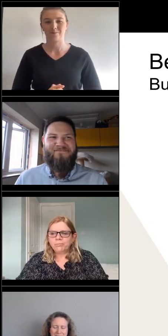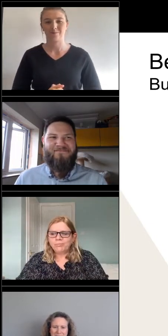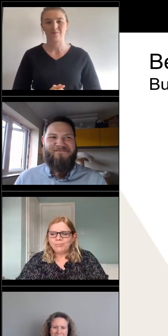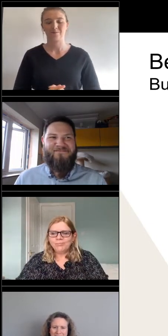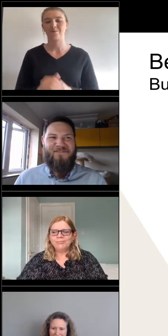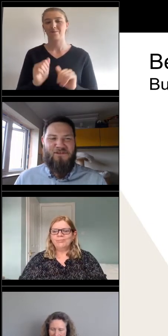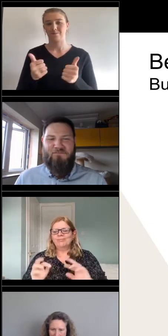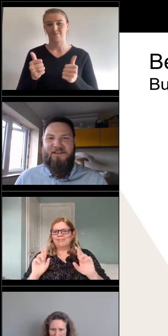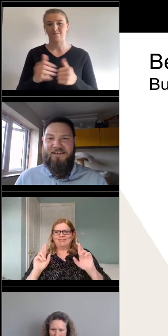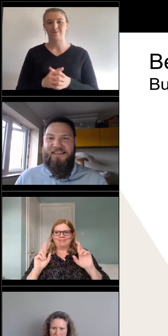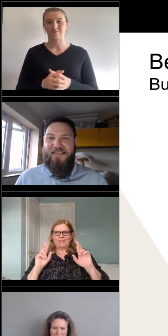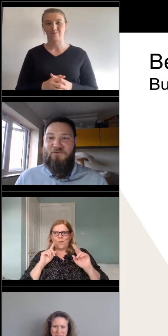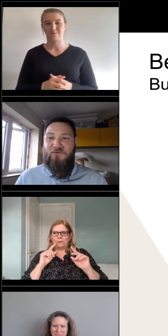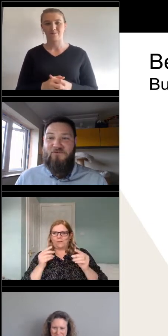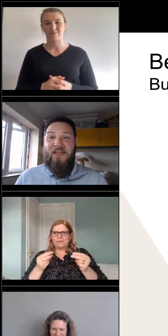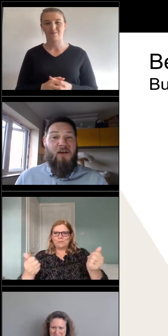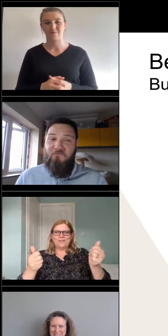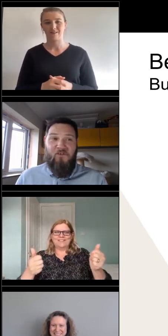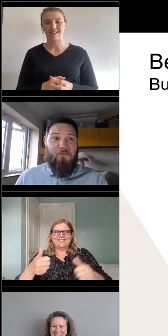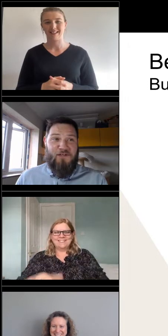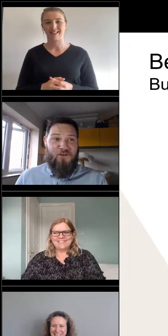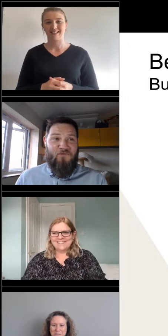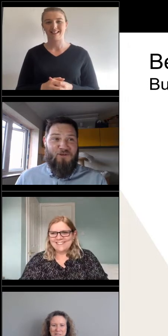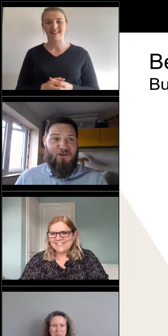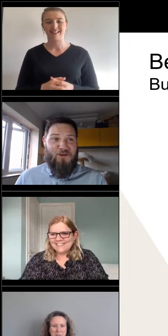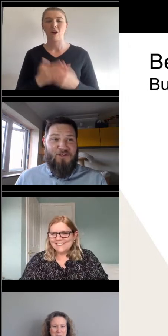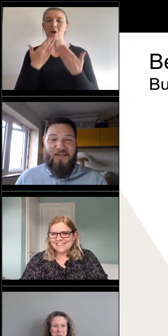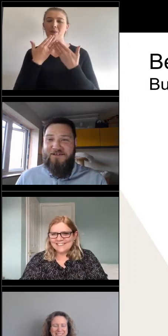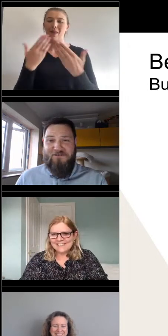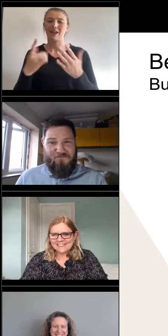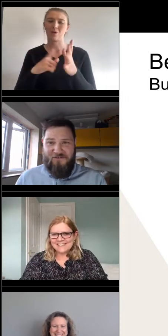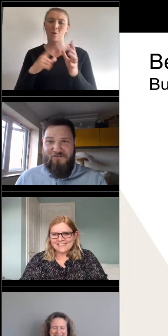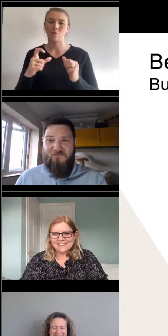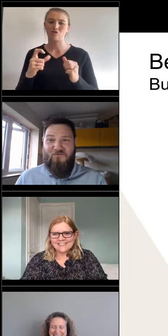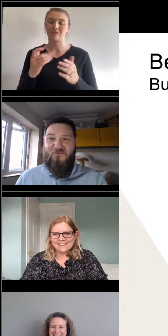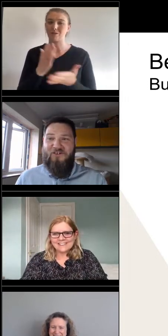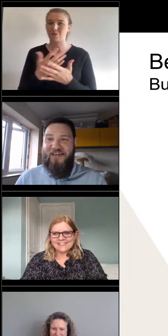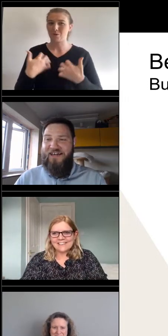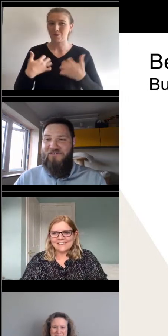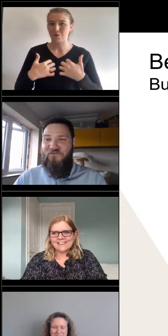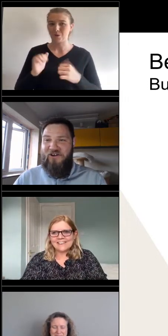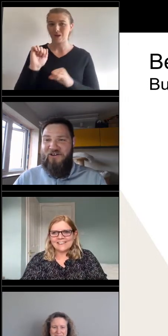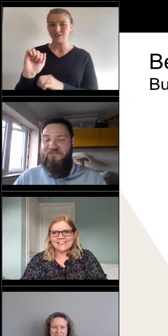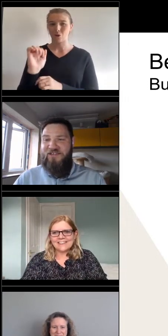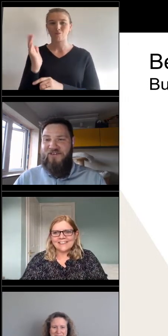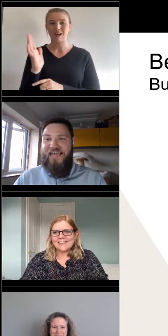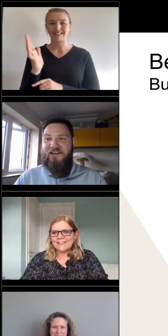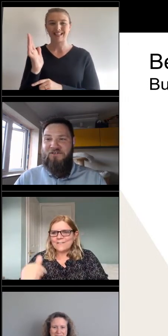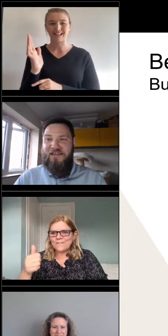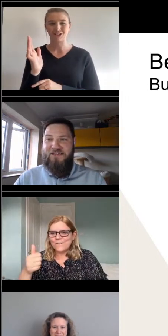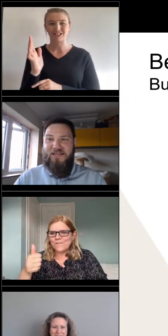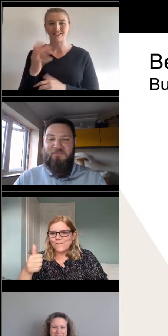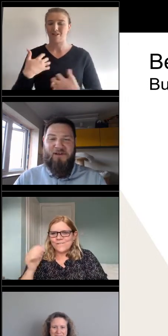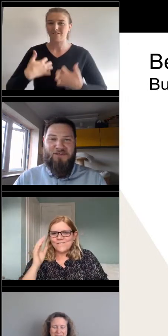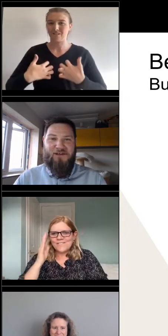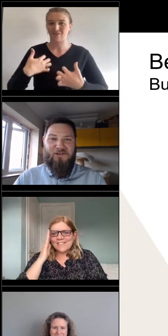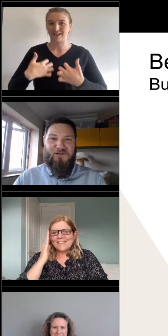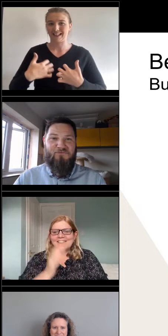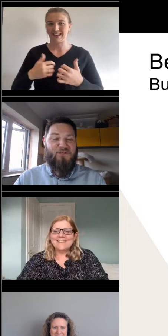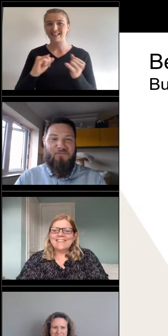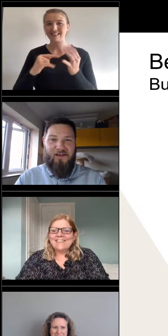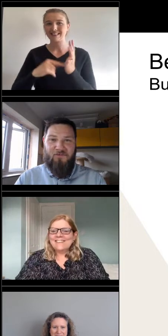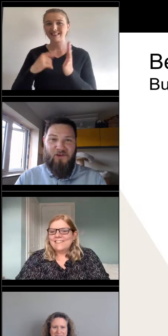later. Splendid. Thank you, Audrey. We're very much looking forward to your presentation. Very keen on the STEM and